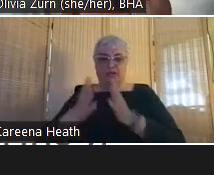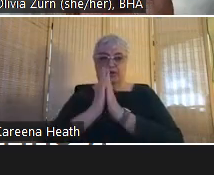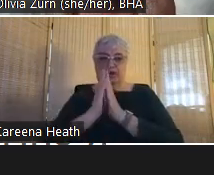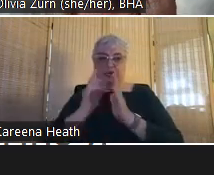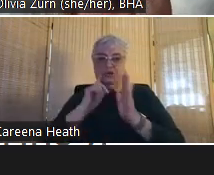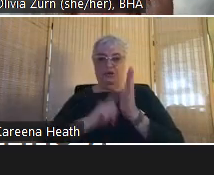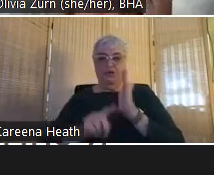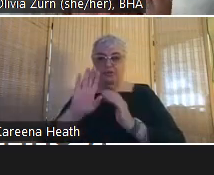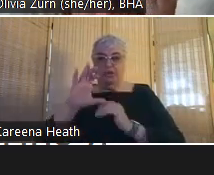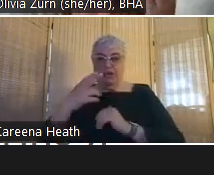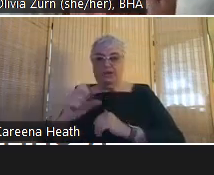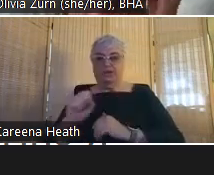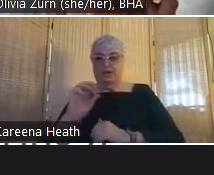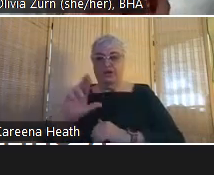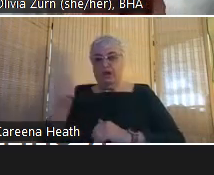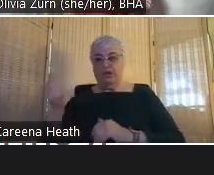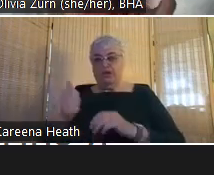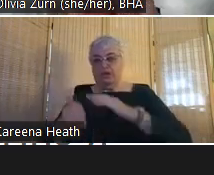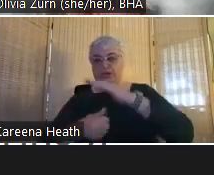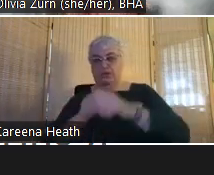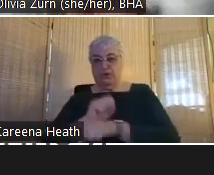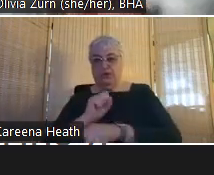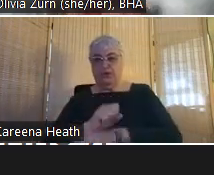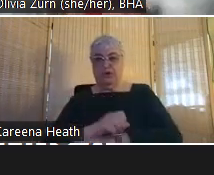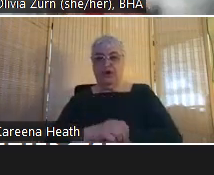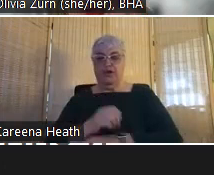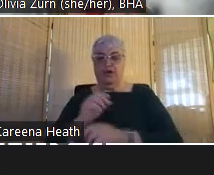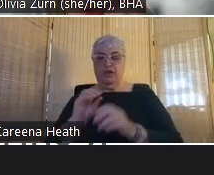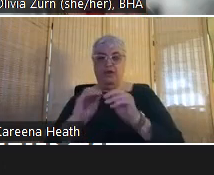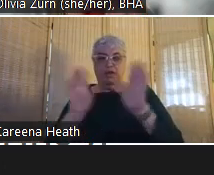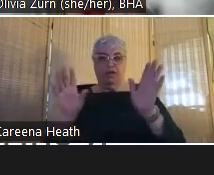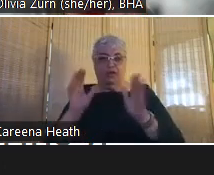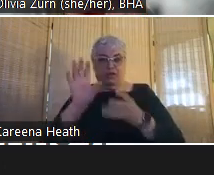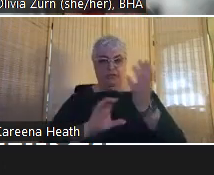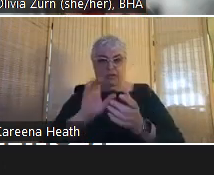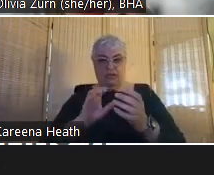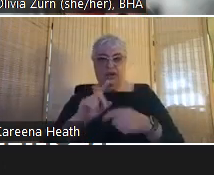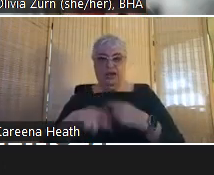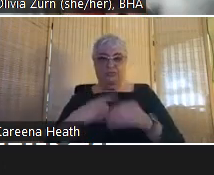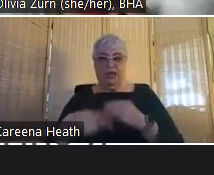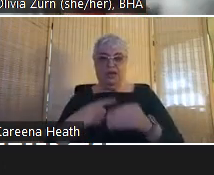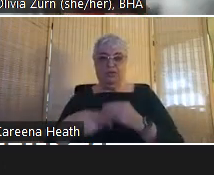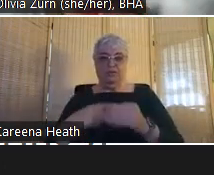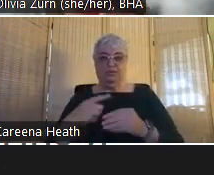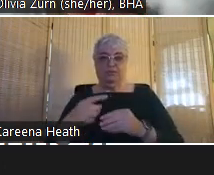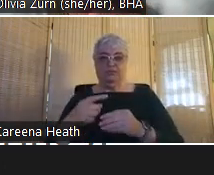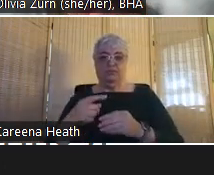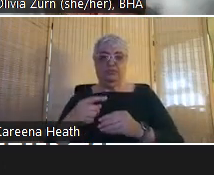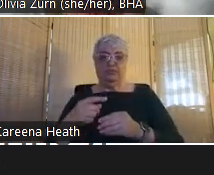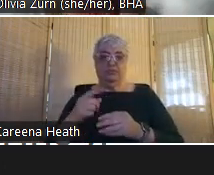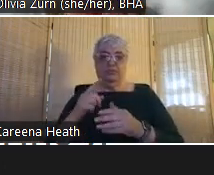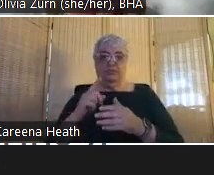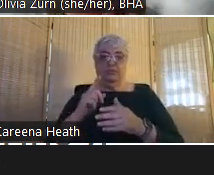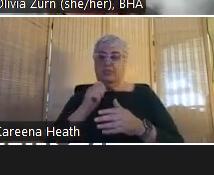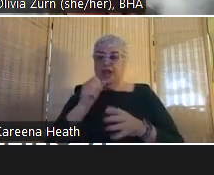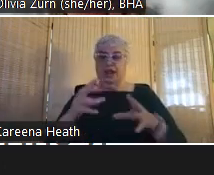from the BHA or their subsidiary. So hopefully that clears up some confusion about what not accepting